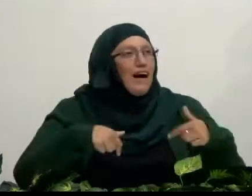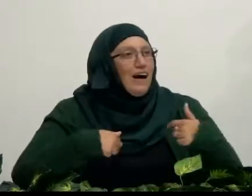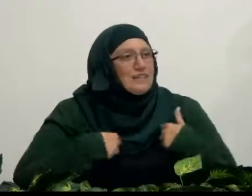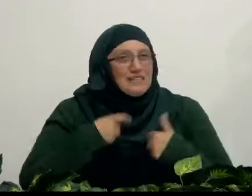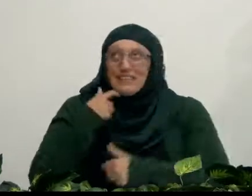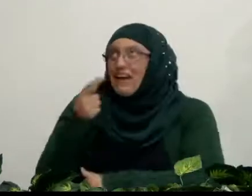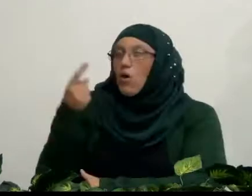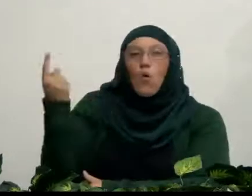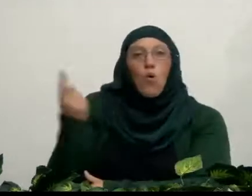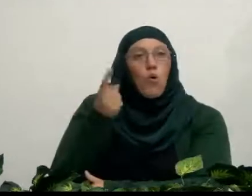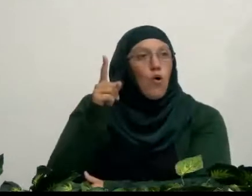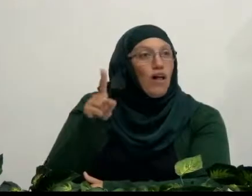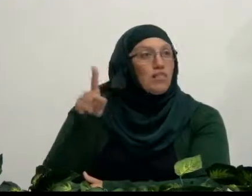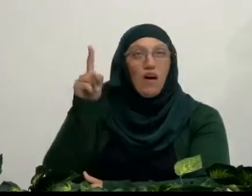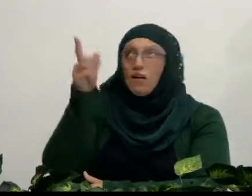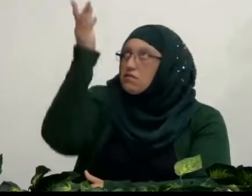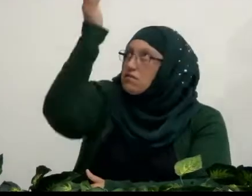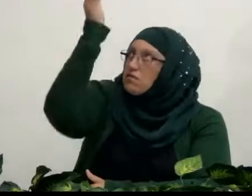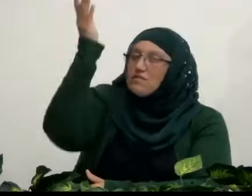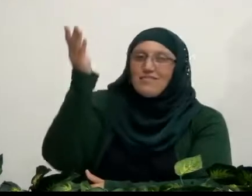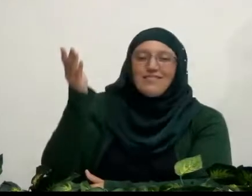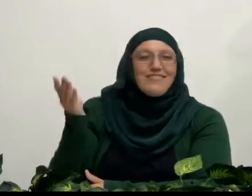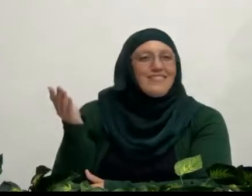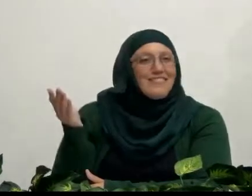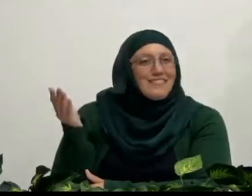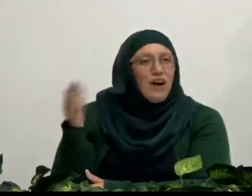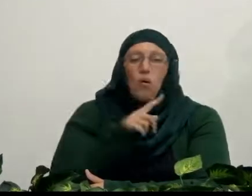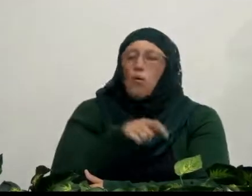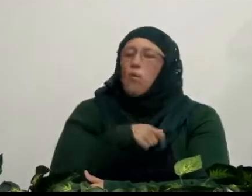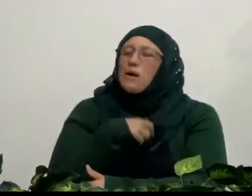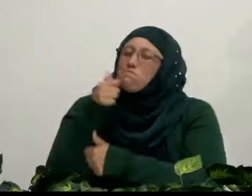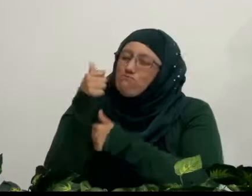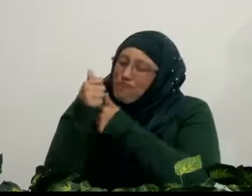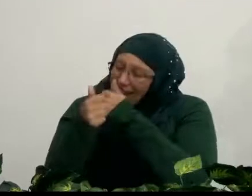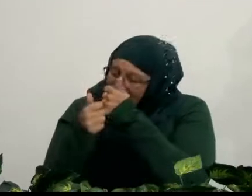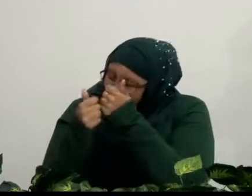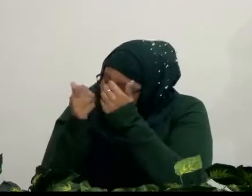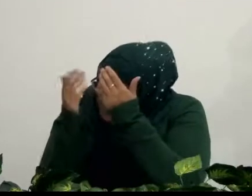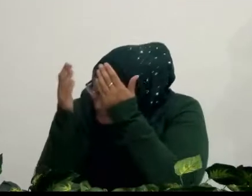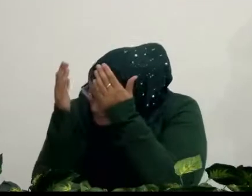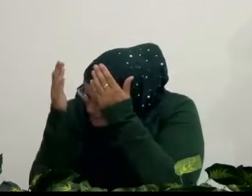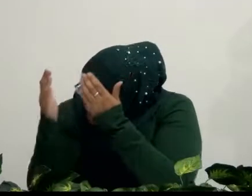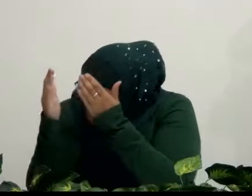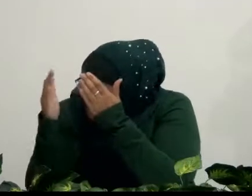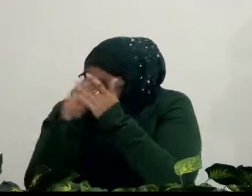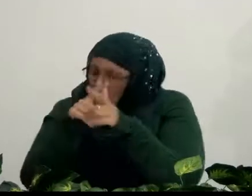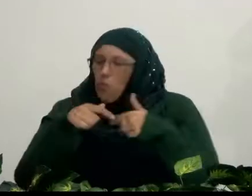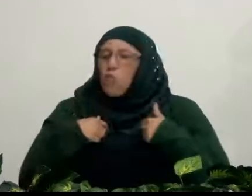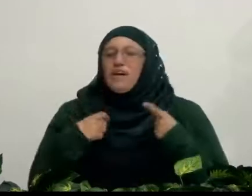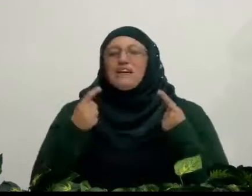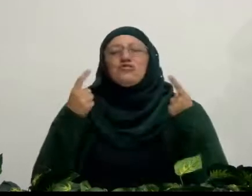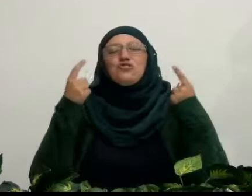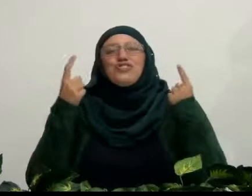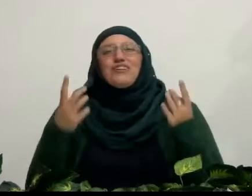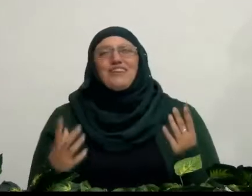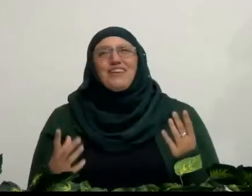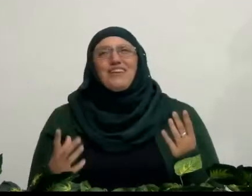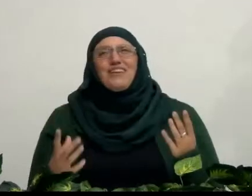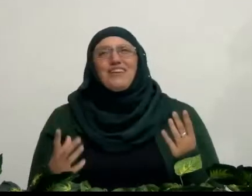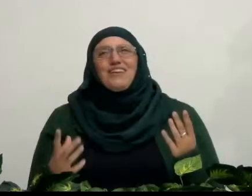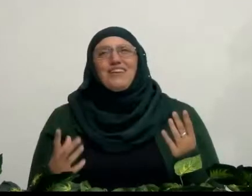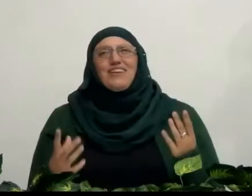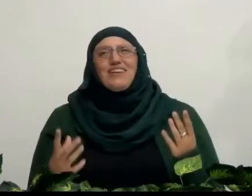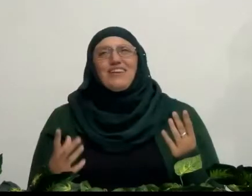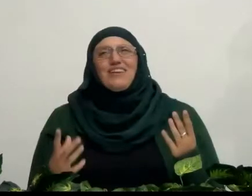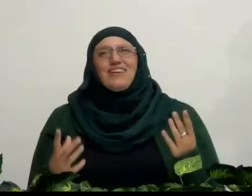this is who we are, this is who we are in praise of, this is who we are following, this is inshallah who we can claim to